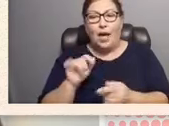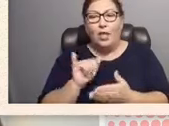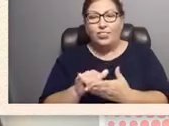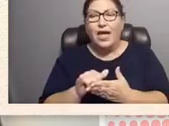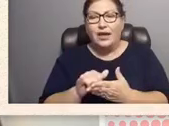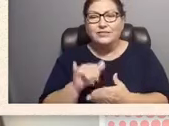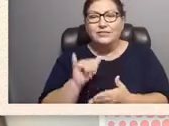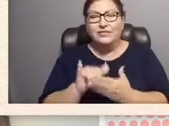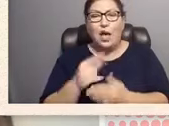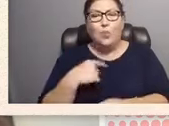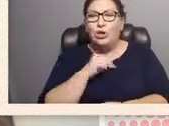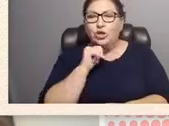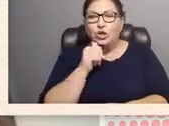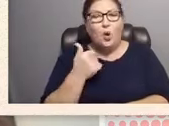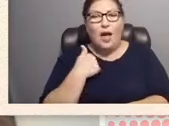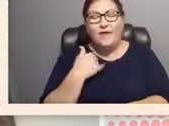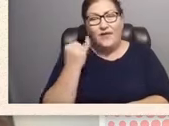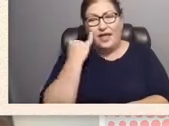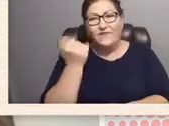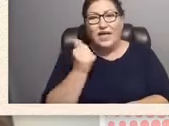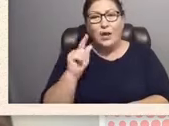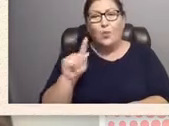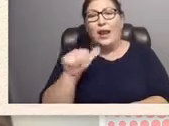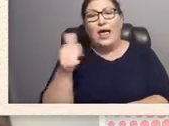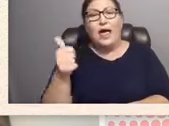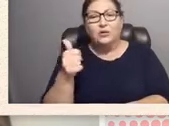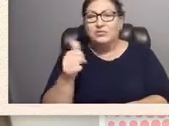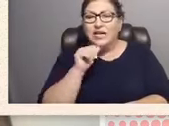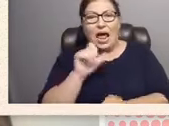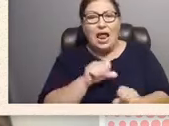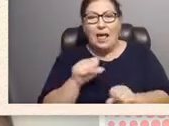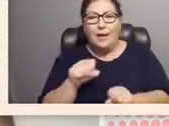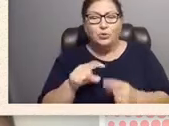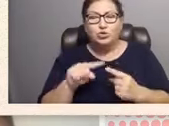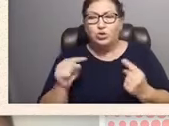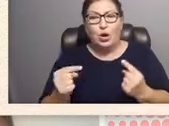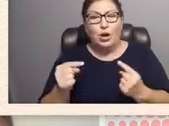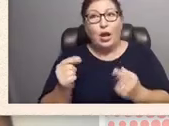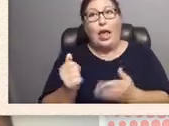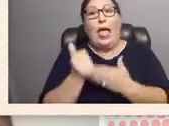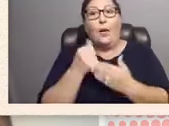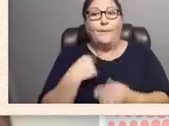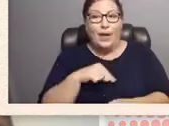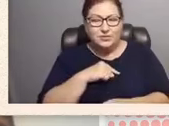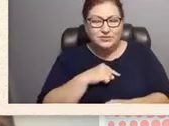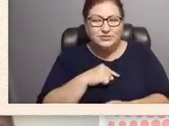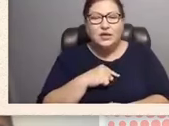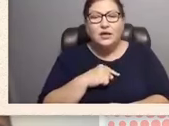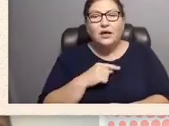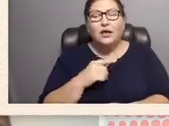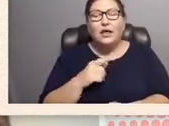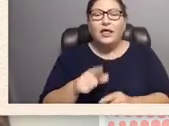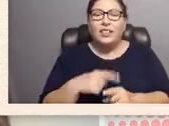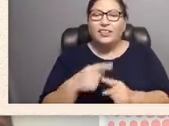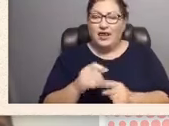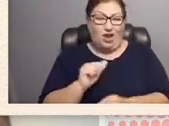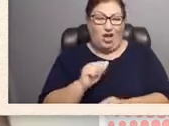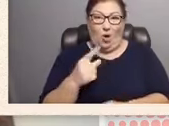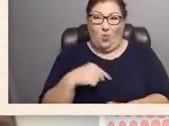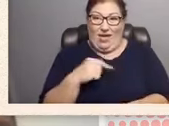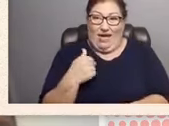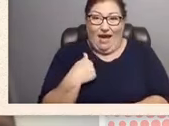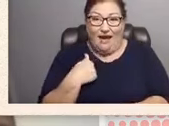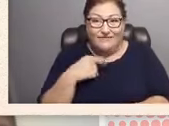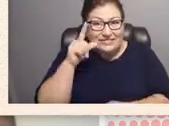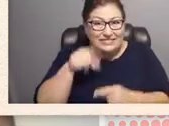have, if there's anybody else that won't be able to help us in the long run, then all we have is, our siblings able